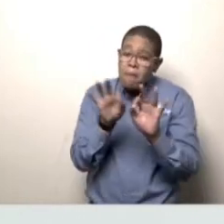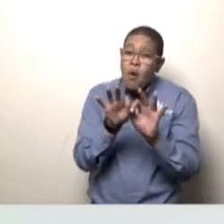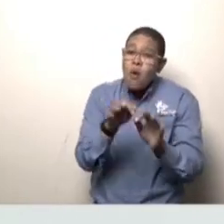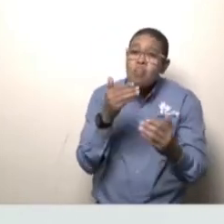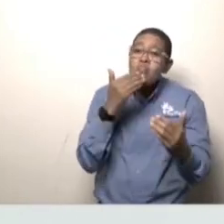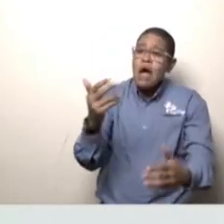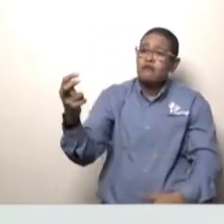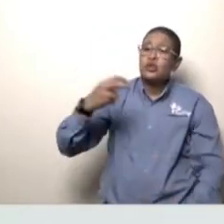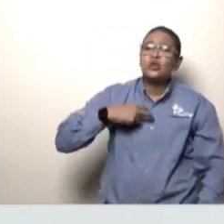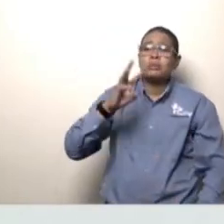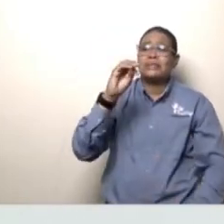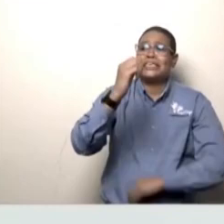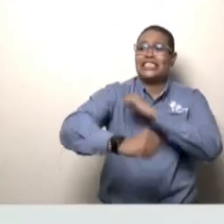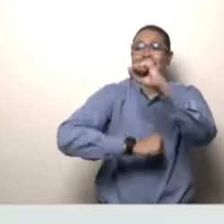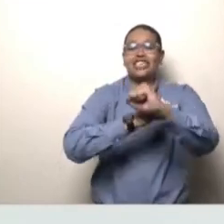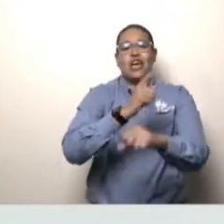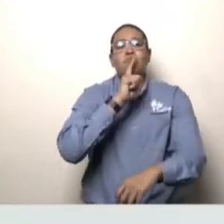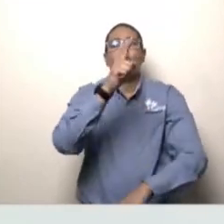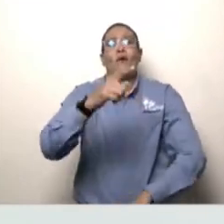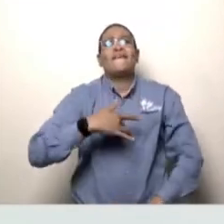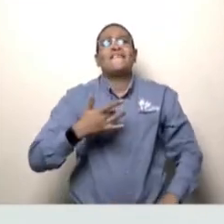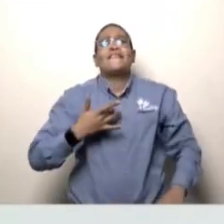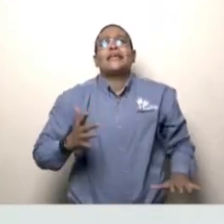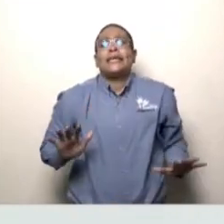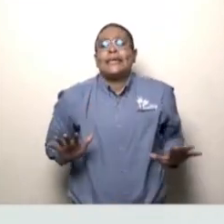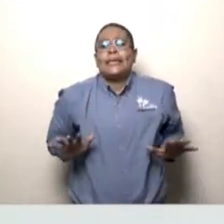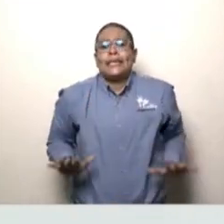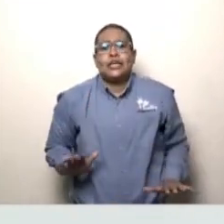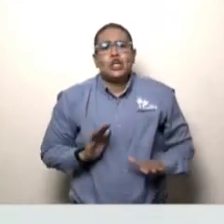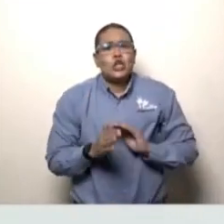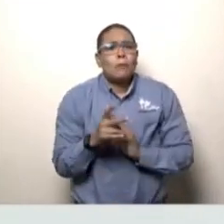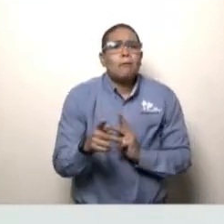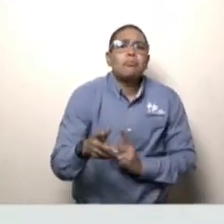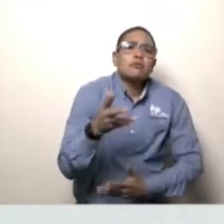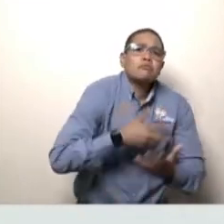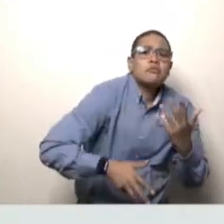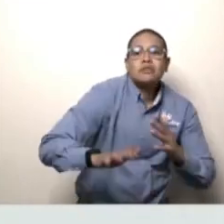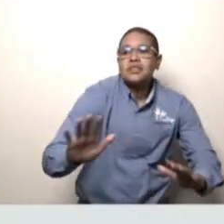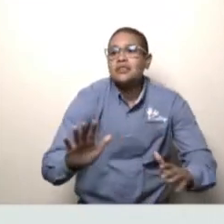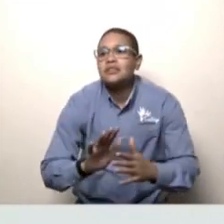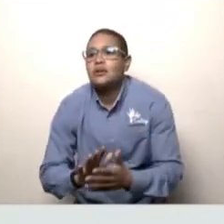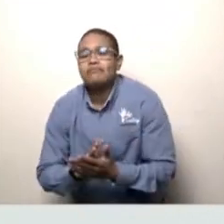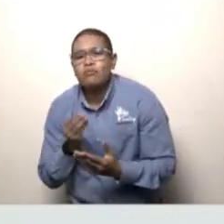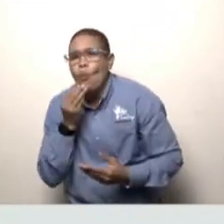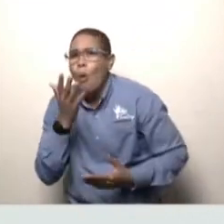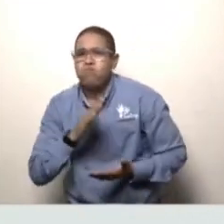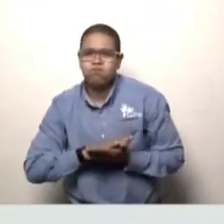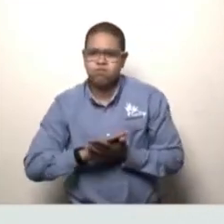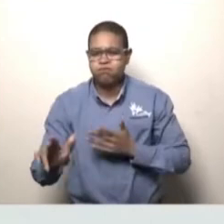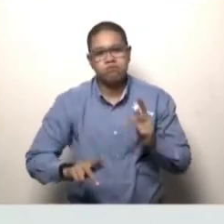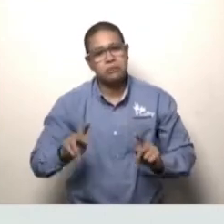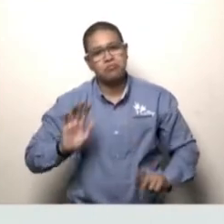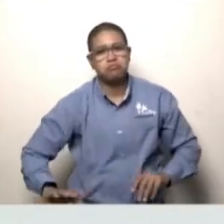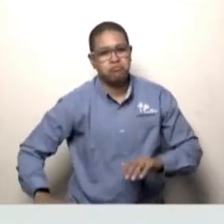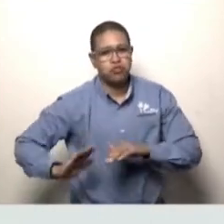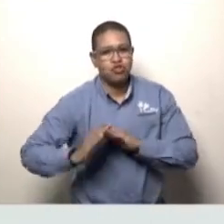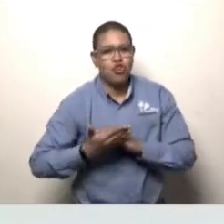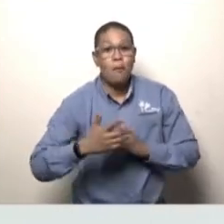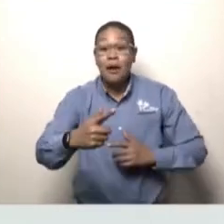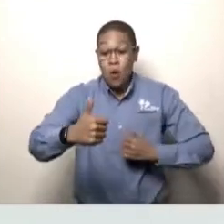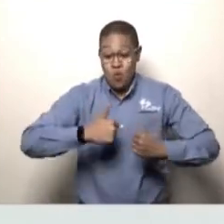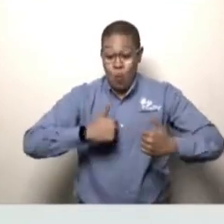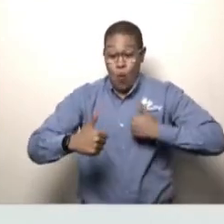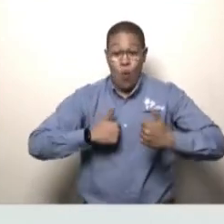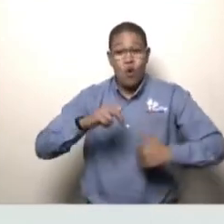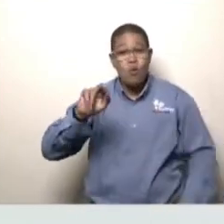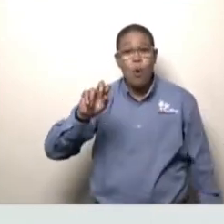felt the warmth of the Jamaican people. Rwanda is a perfect